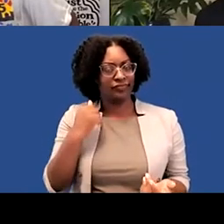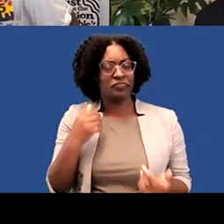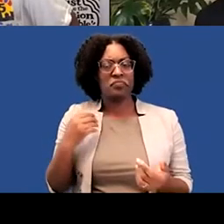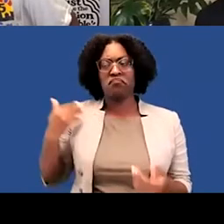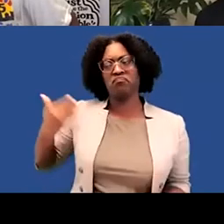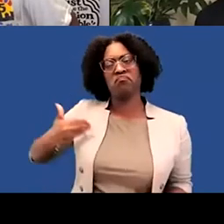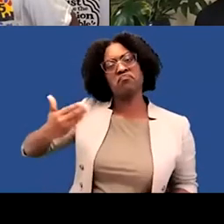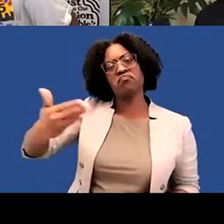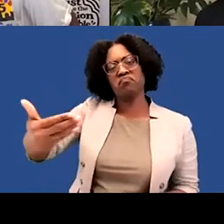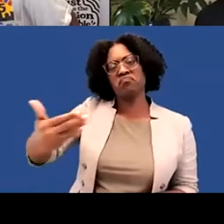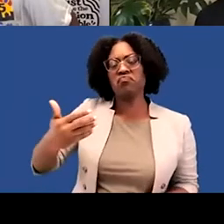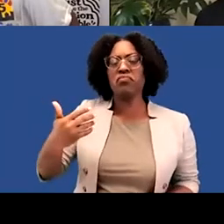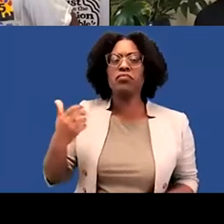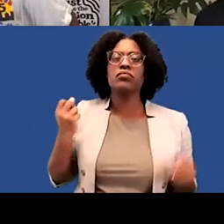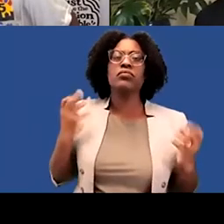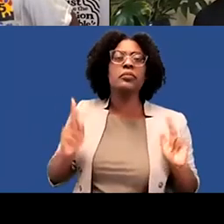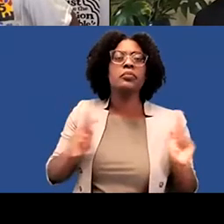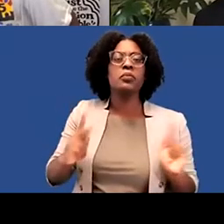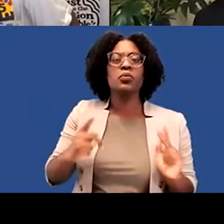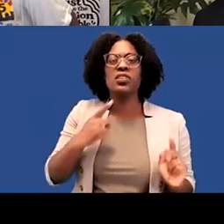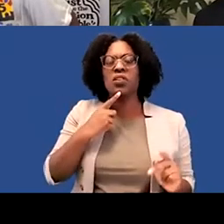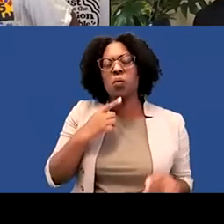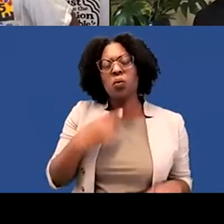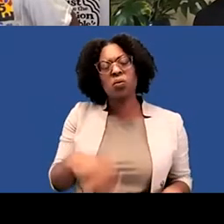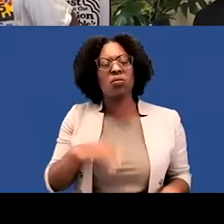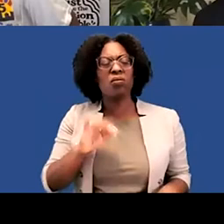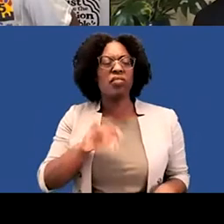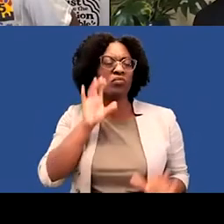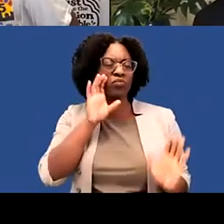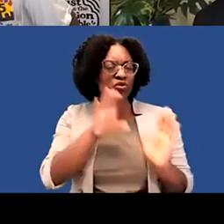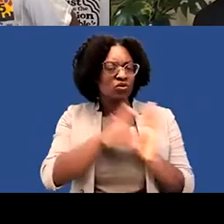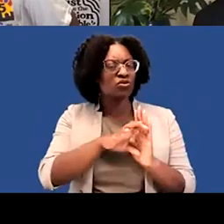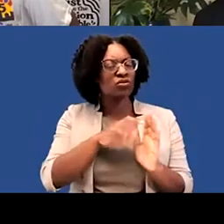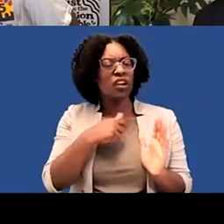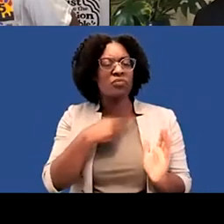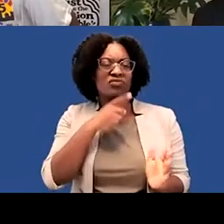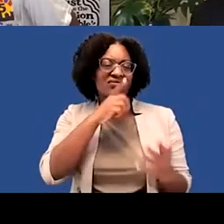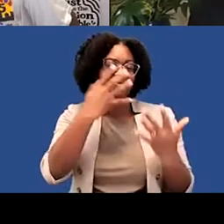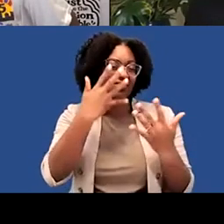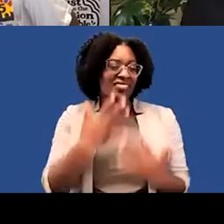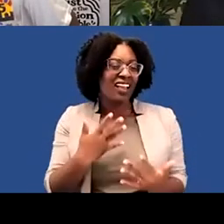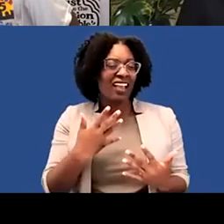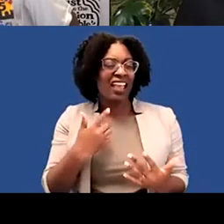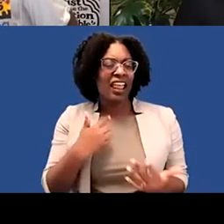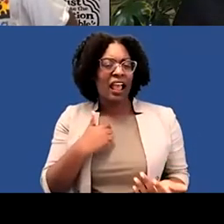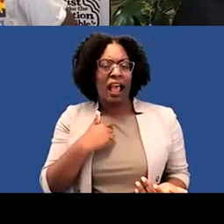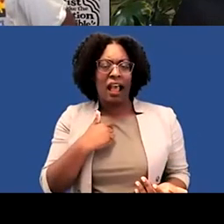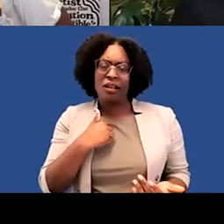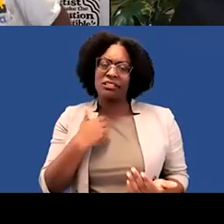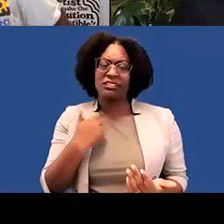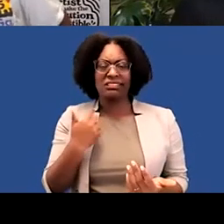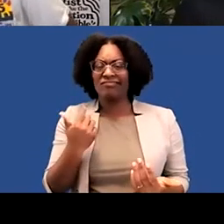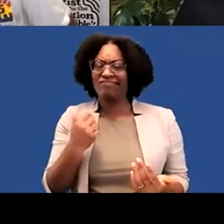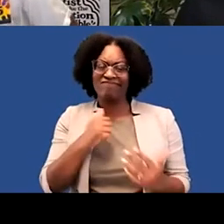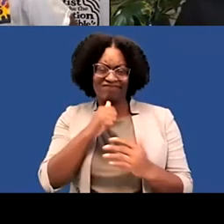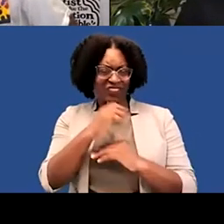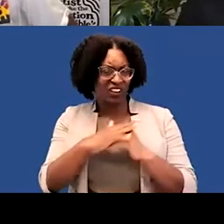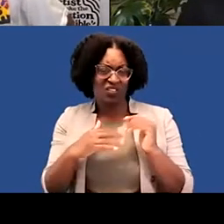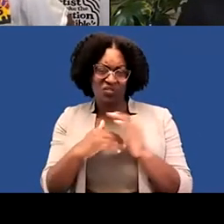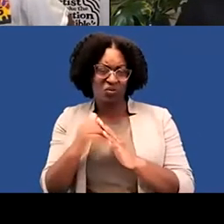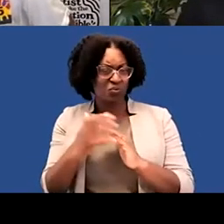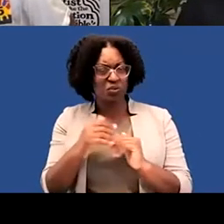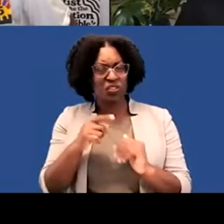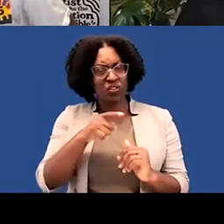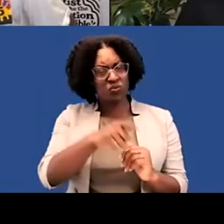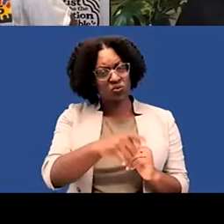oh, I was so sad in this image and I didn't like that you saw that, but now I'm coming back to it 3 years later and I